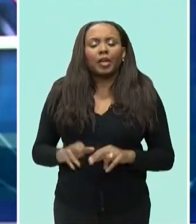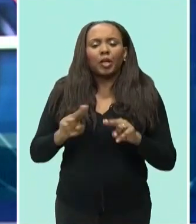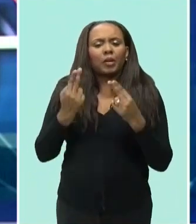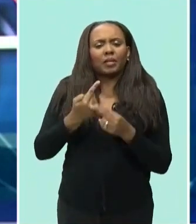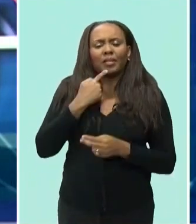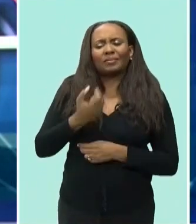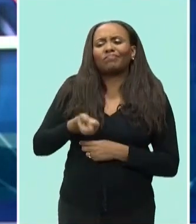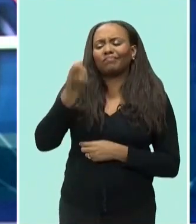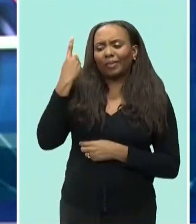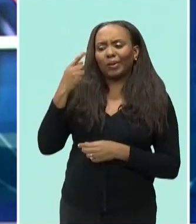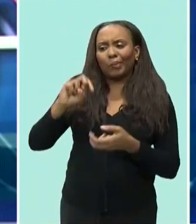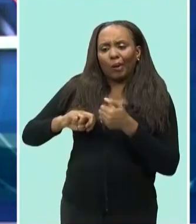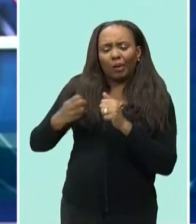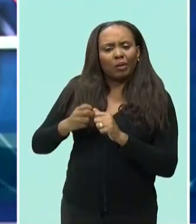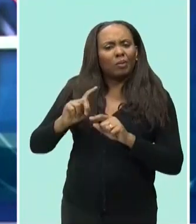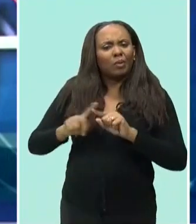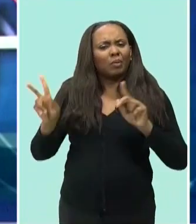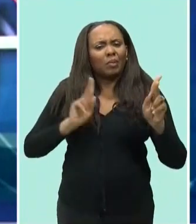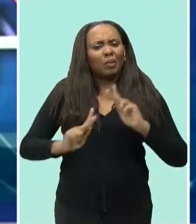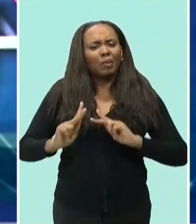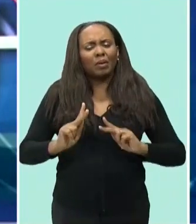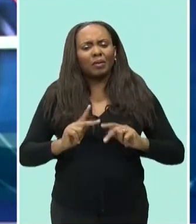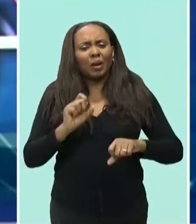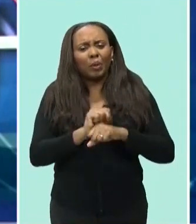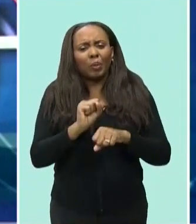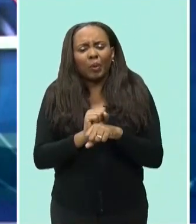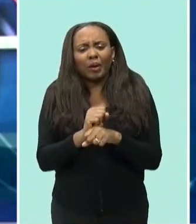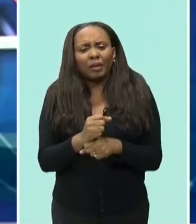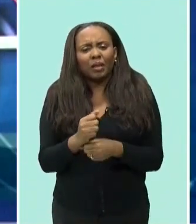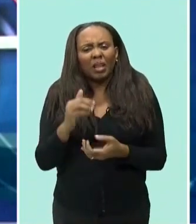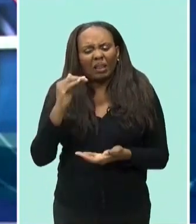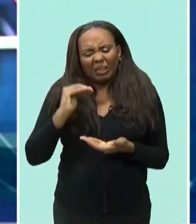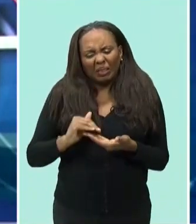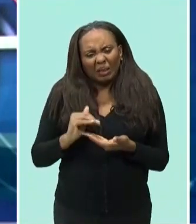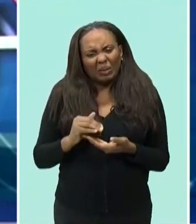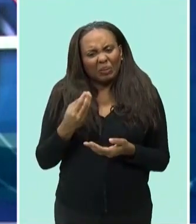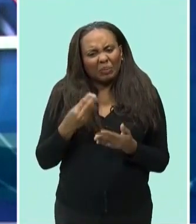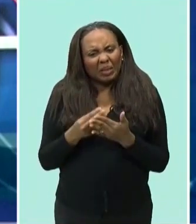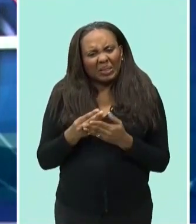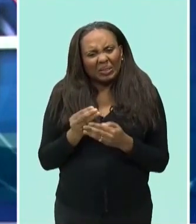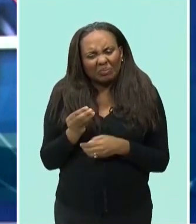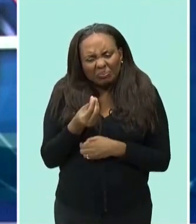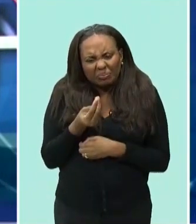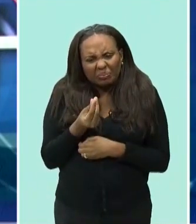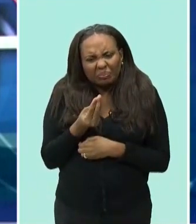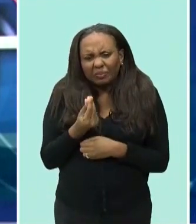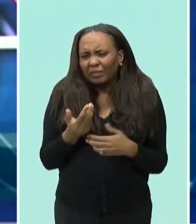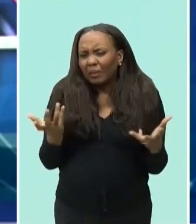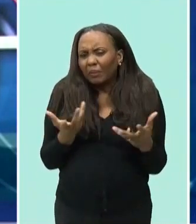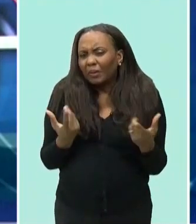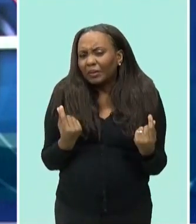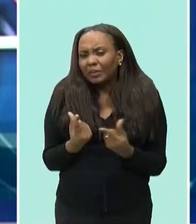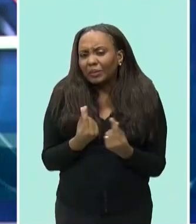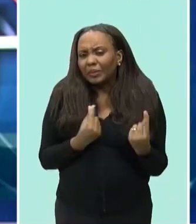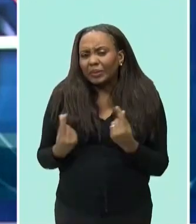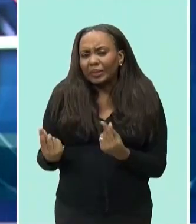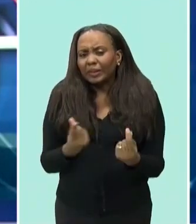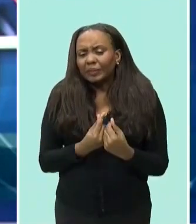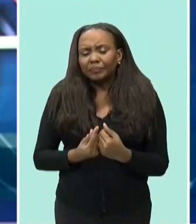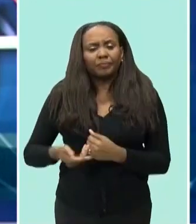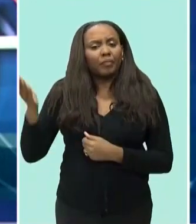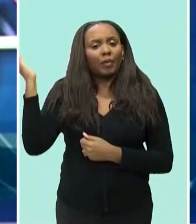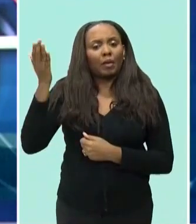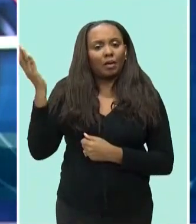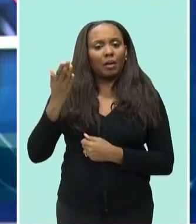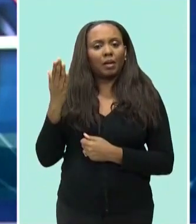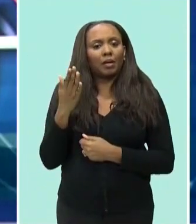but workers, especially those at the lower end, cannot continue to bear that burden. He was speaking during a media conference at the